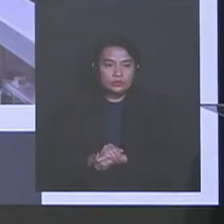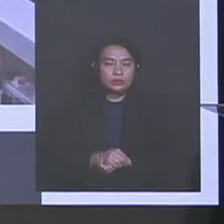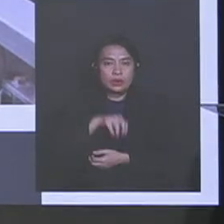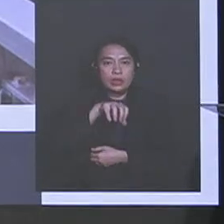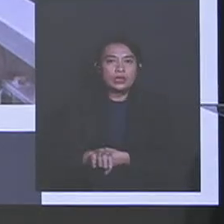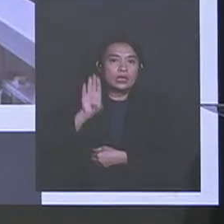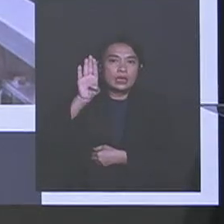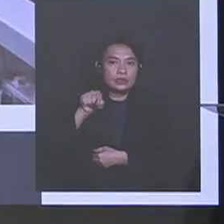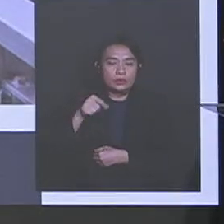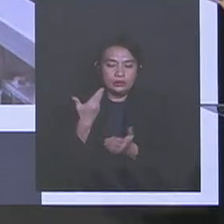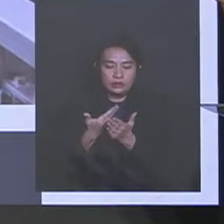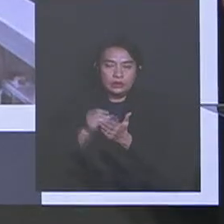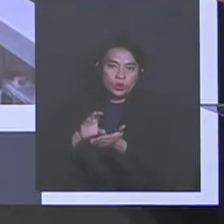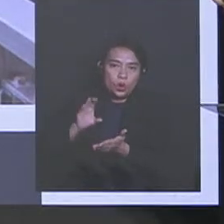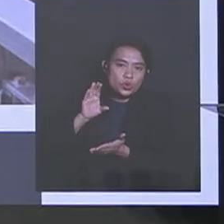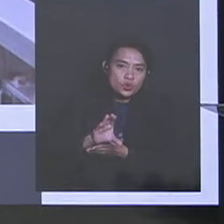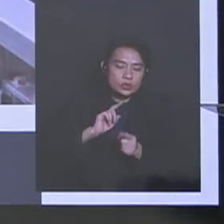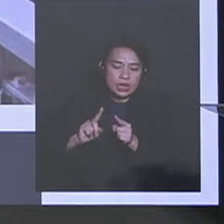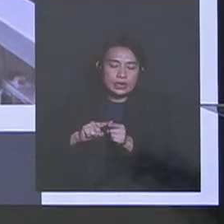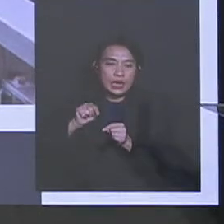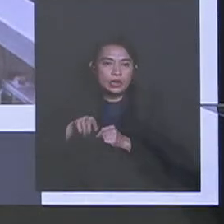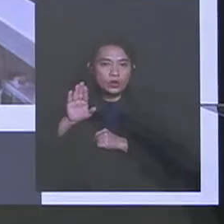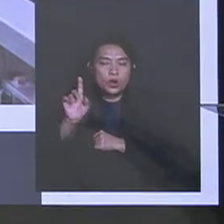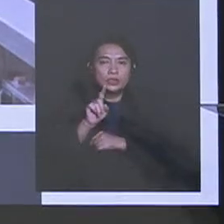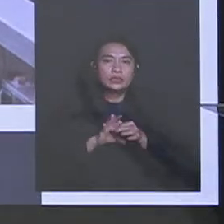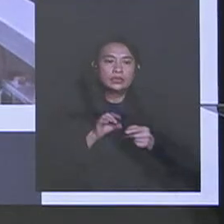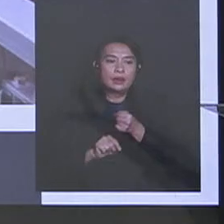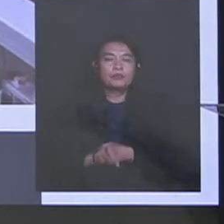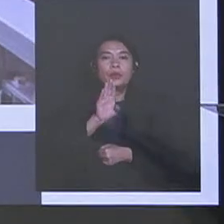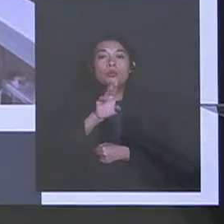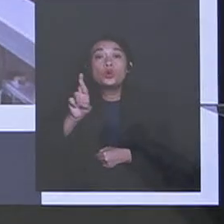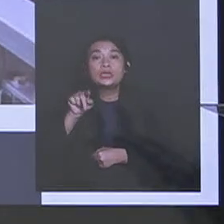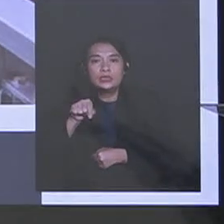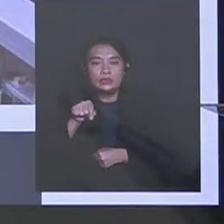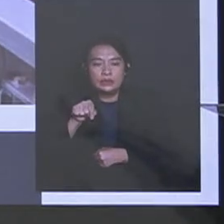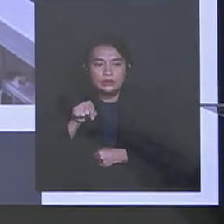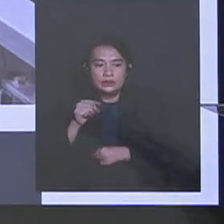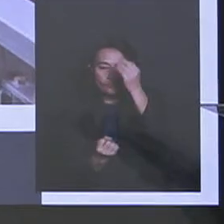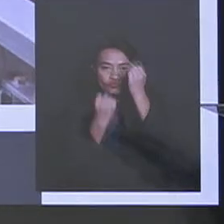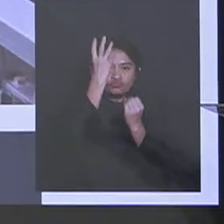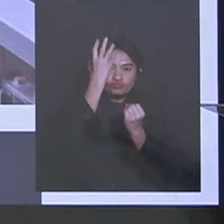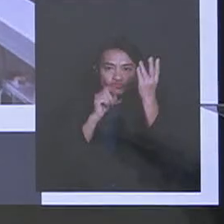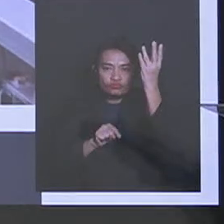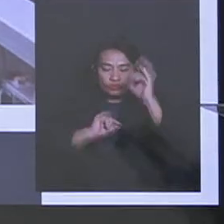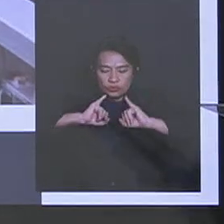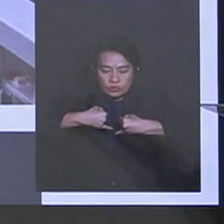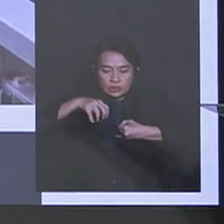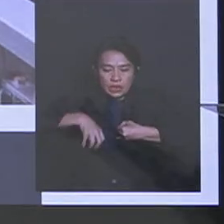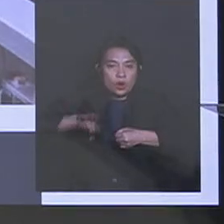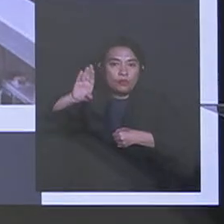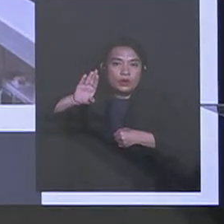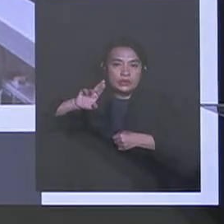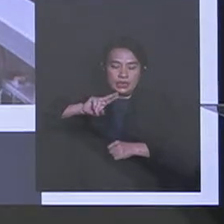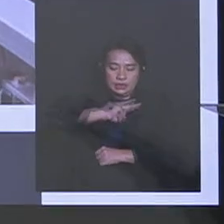in the Brooklyn waterfront on the water. This is privately owned, privately maintained, but it's open to the